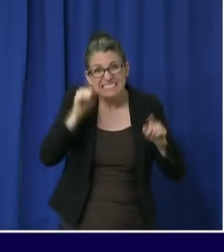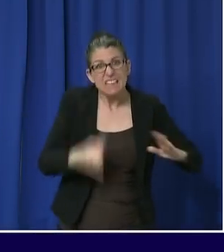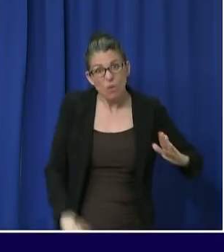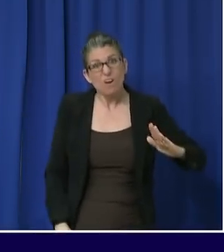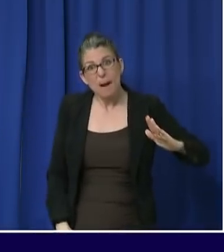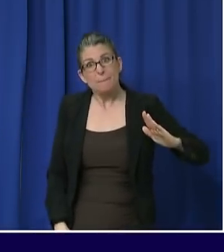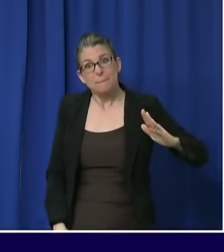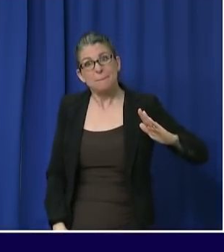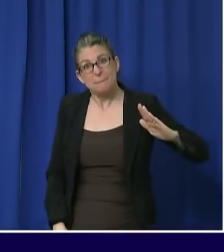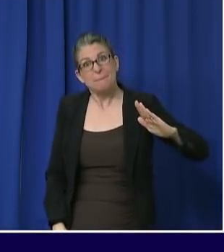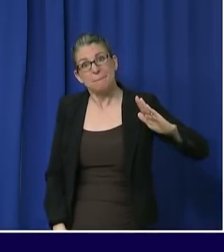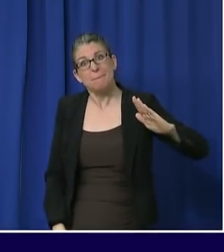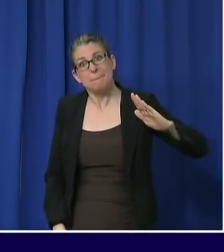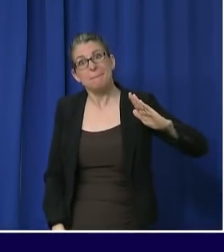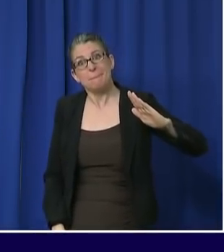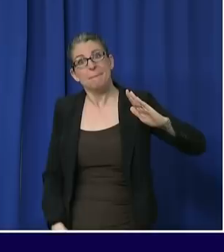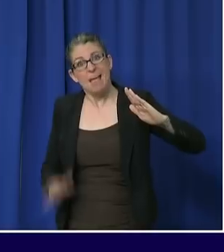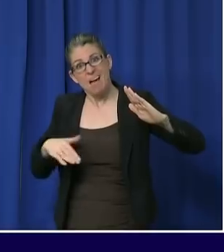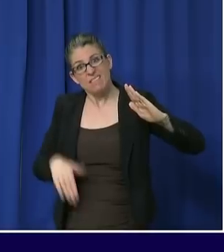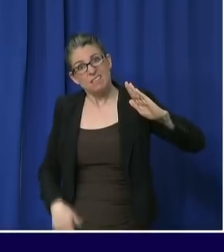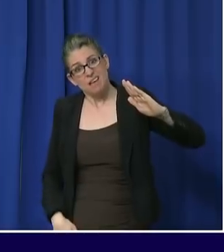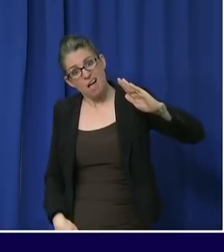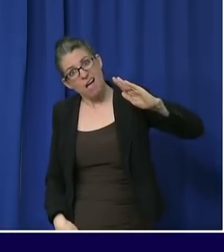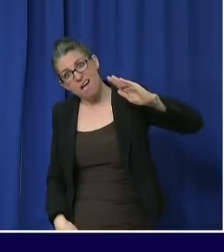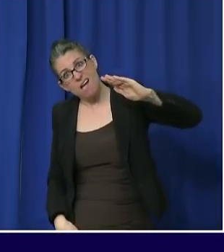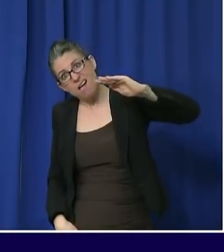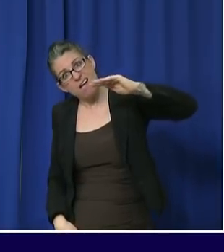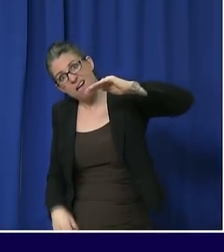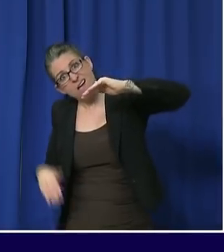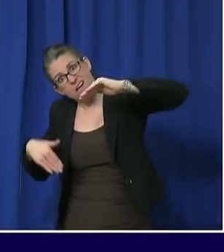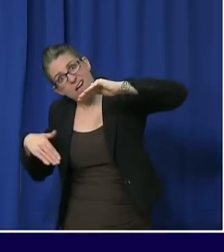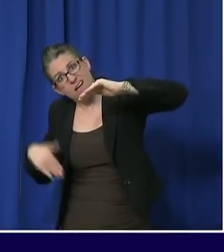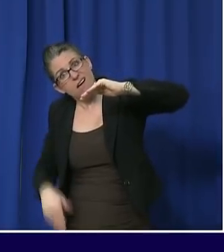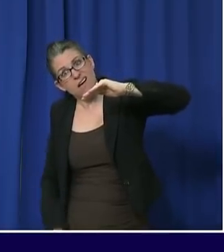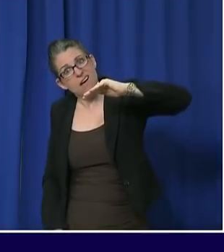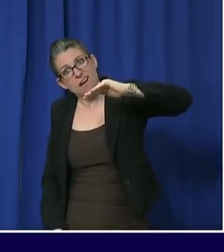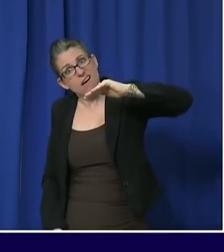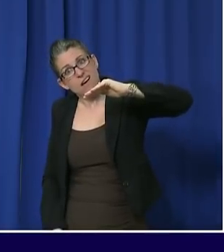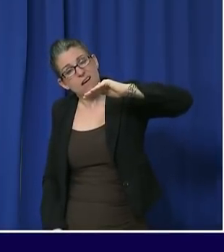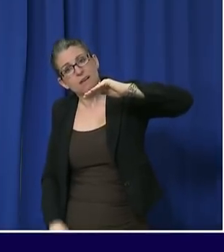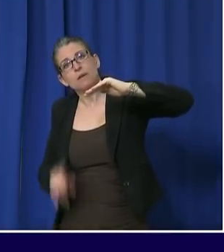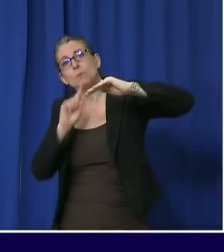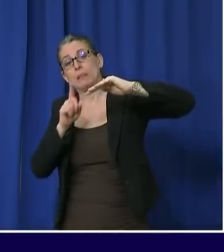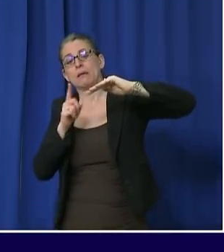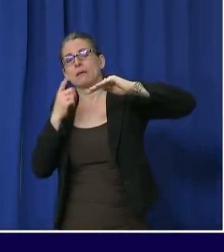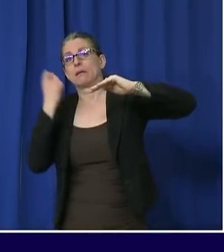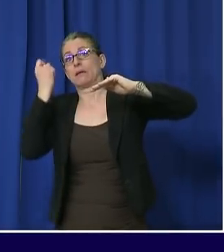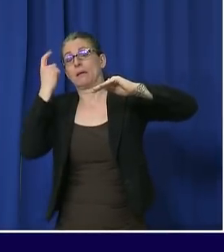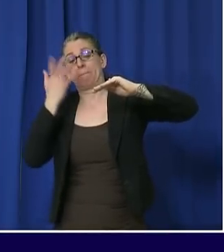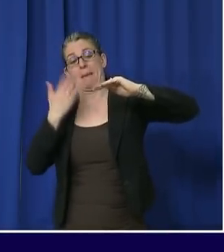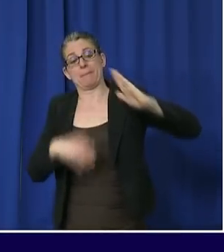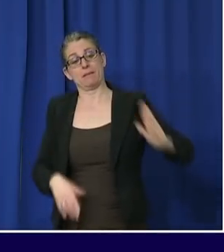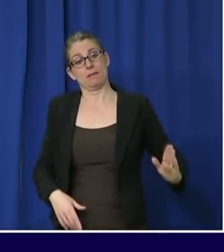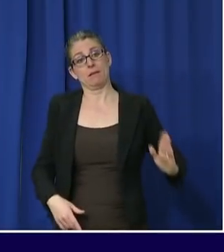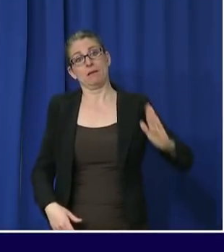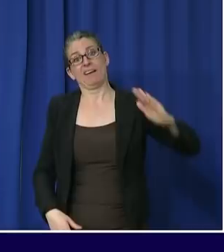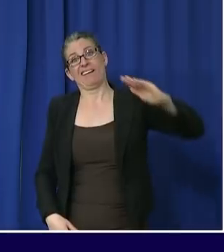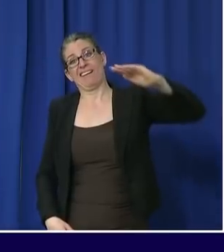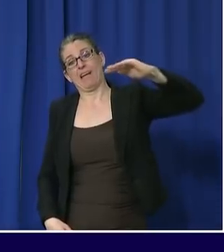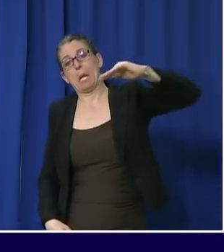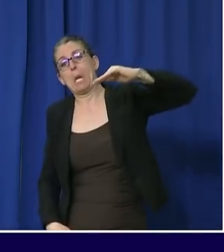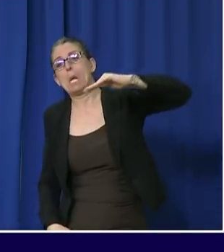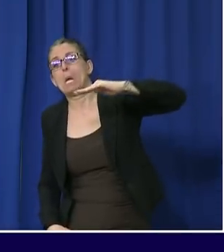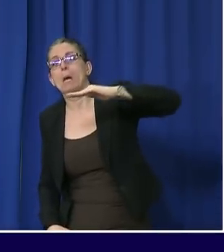may be larger than the first spike. It may be the same size, or it may entail several consistent